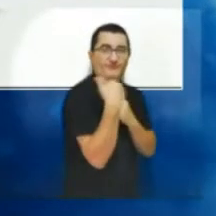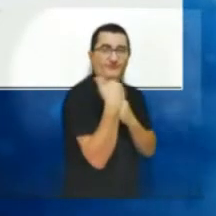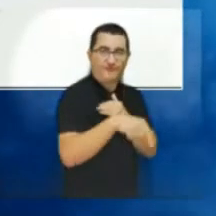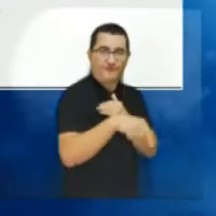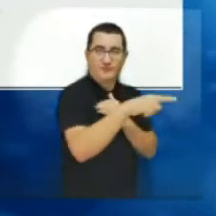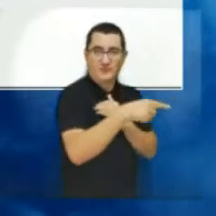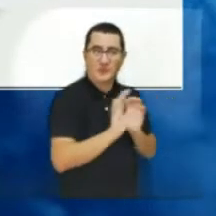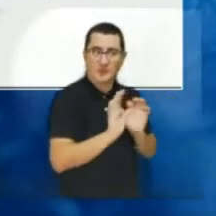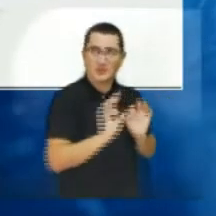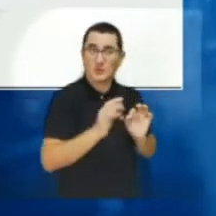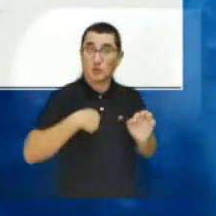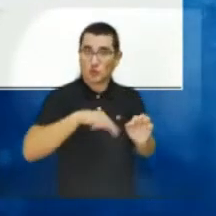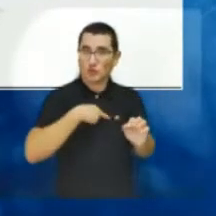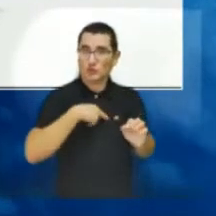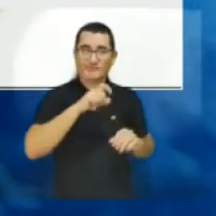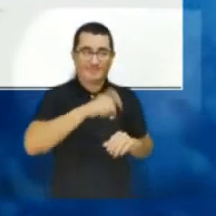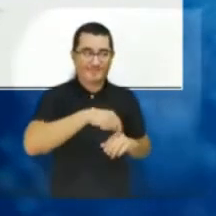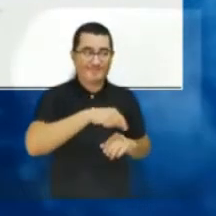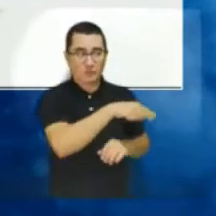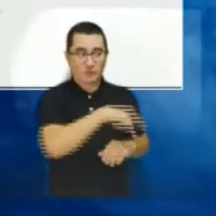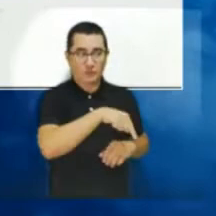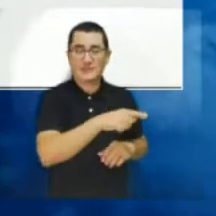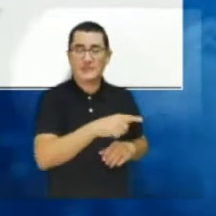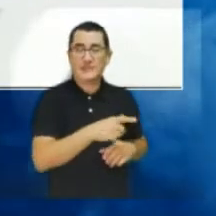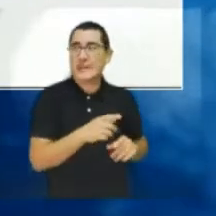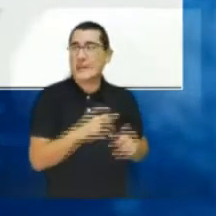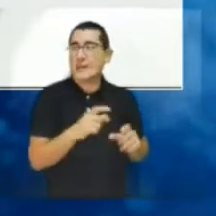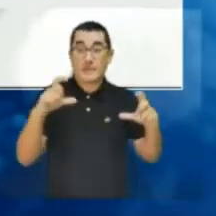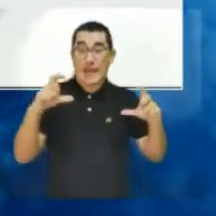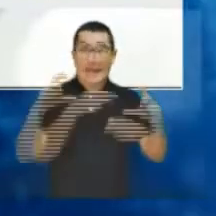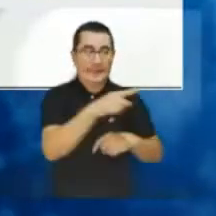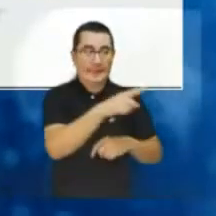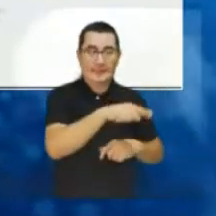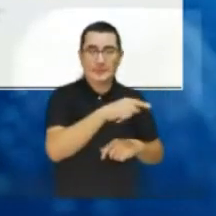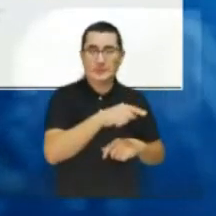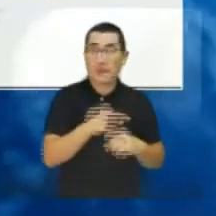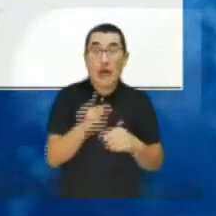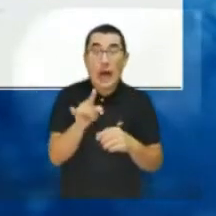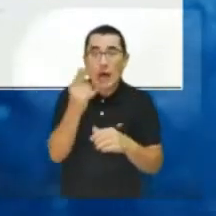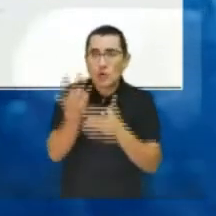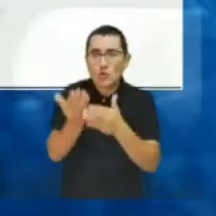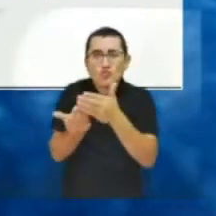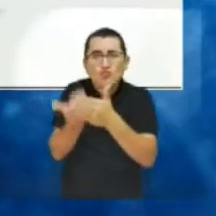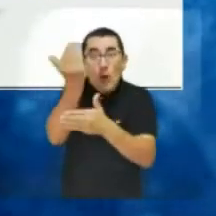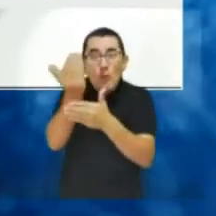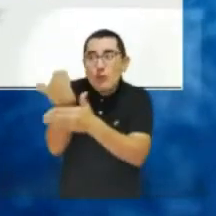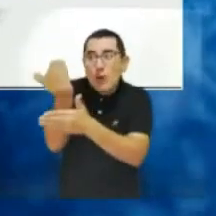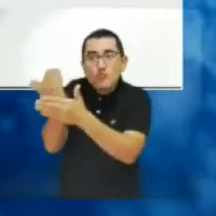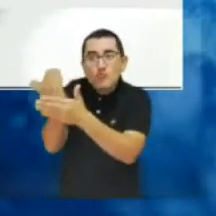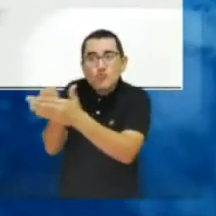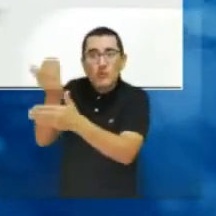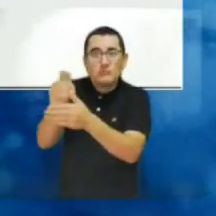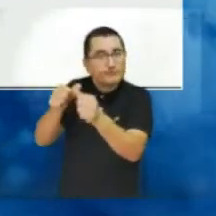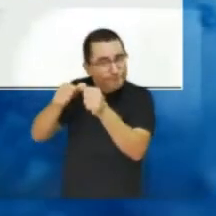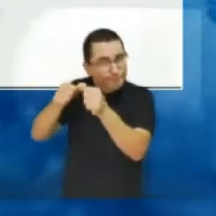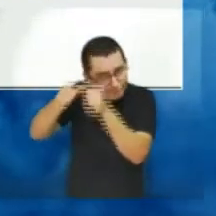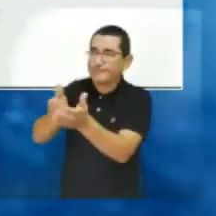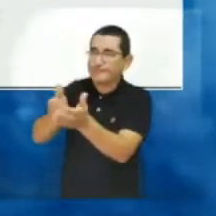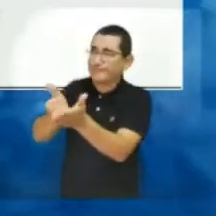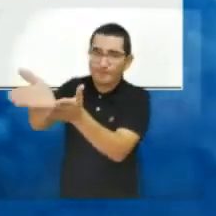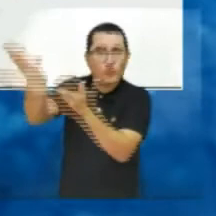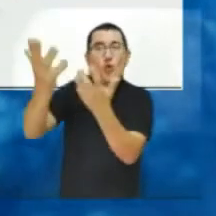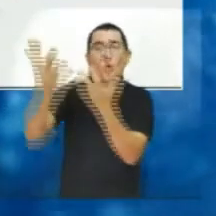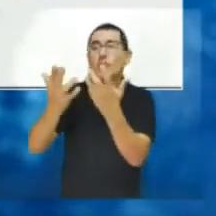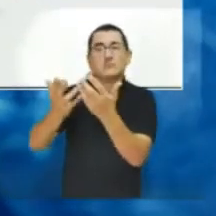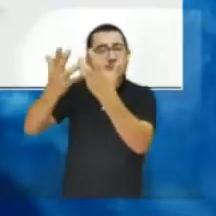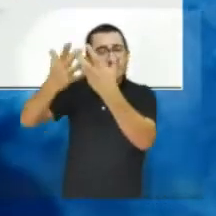to innovate in the means of policing the spectrum. That means analyzing the menaces, but also long-term investments